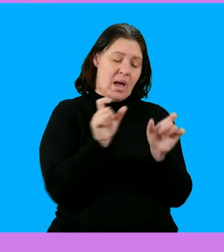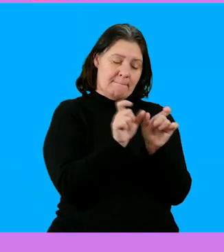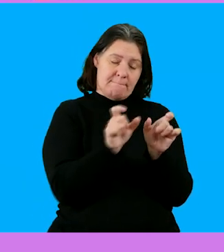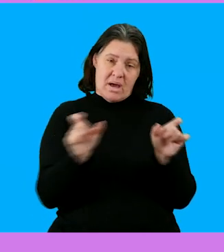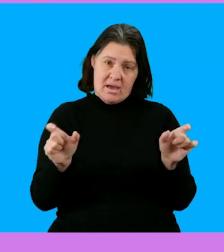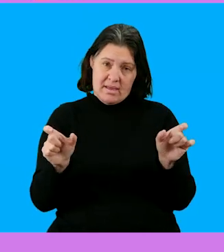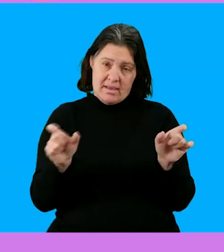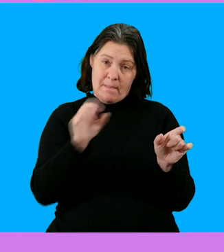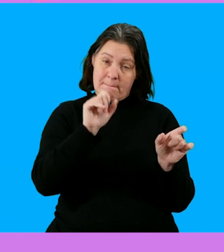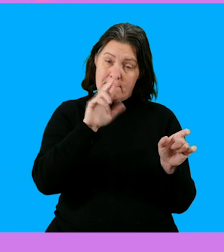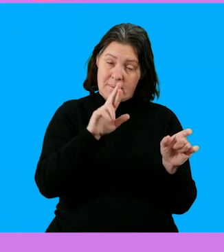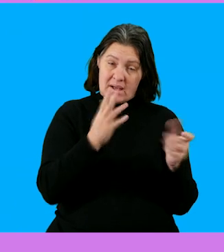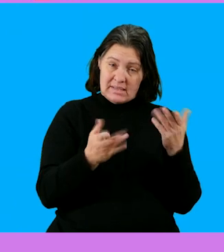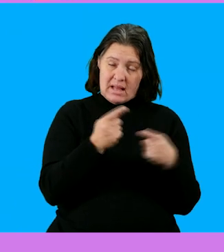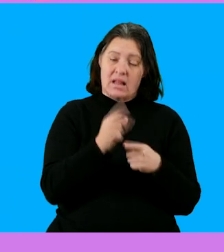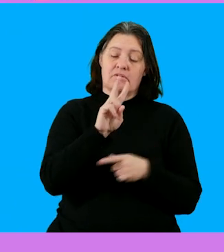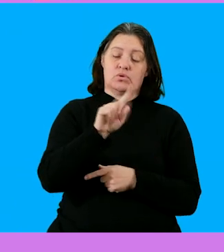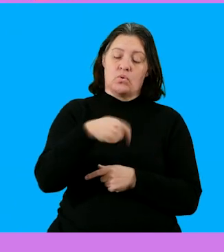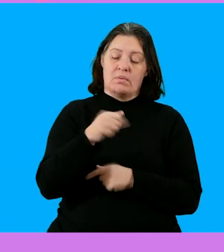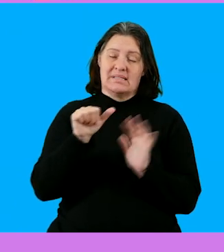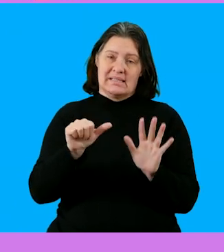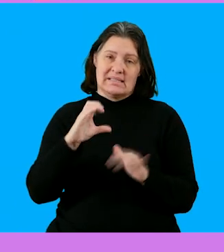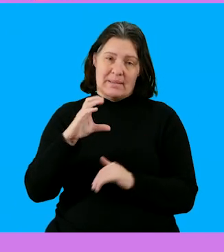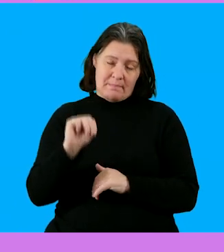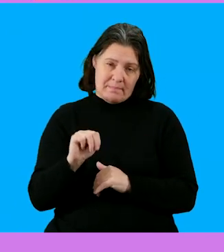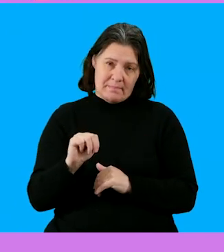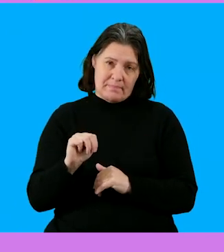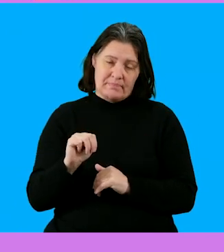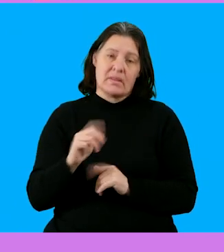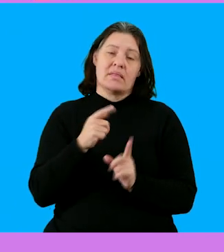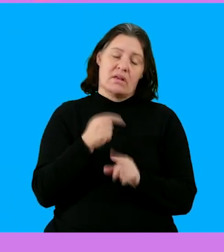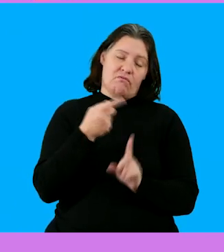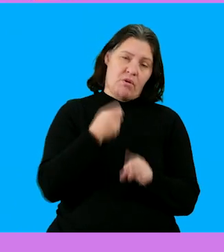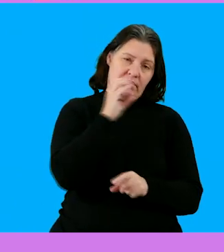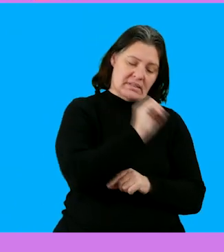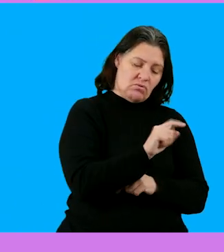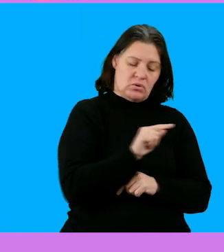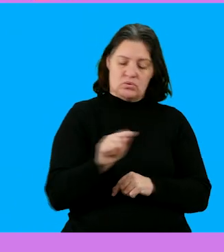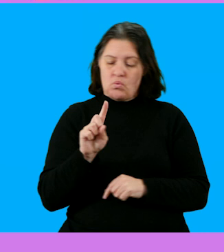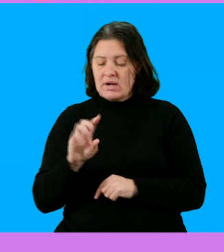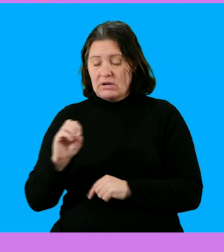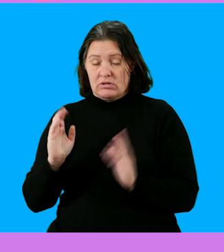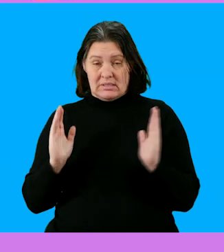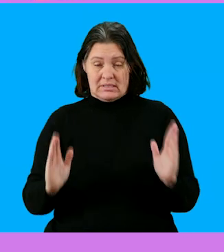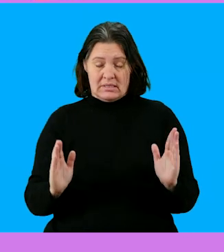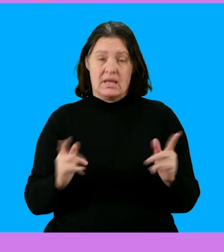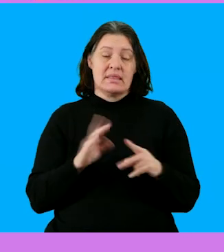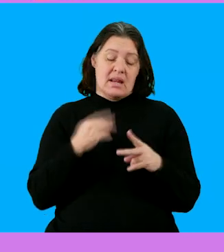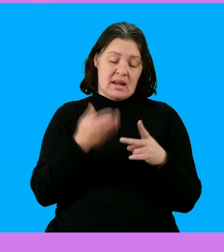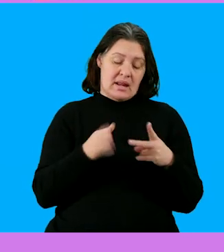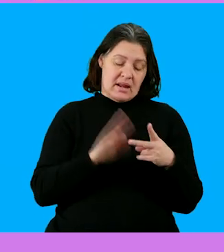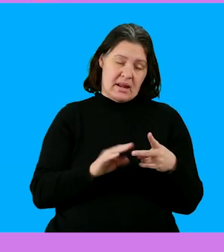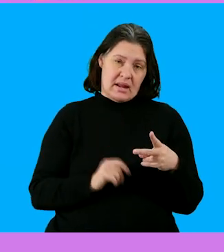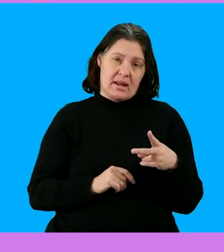scale itself, so the bar, I got 2.6 centimeters, and I've measured from 0 to 100. Thereafter, I've